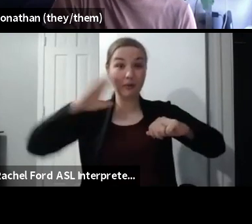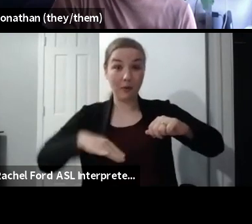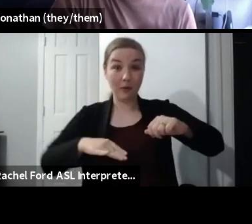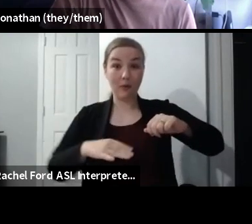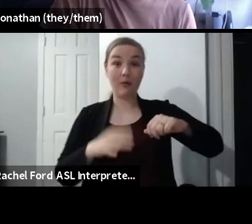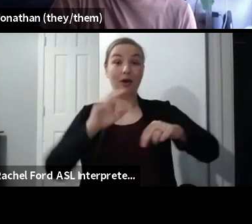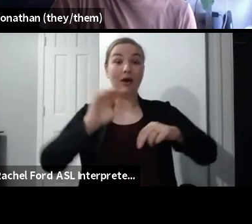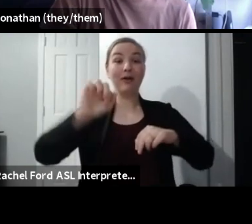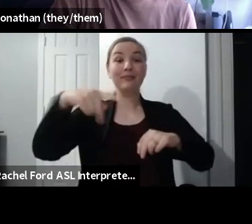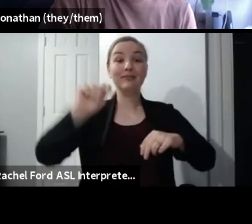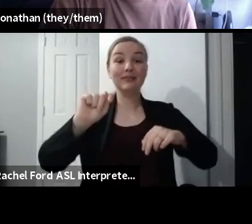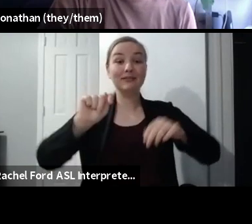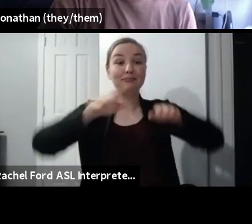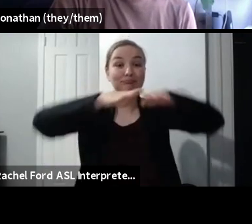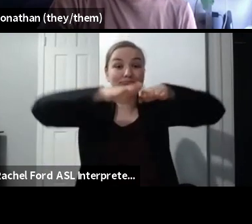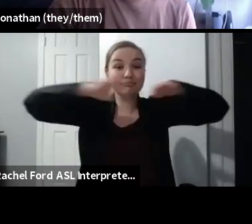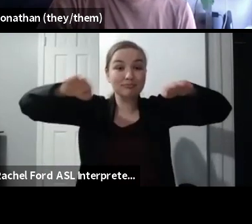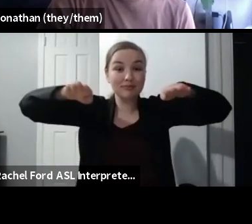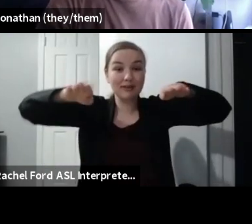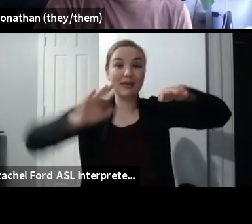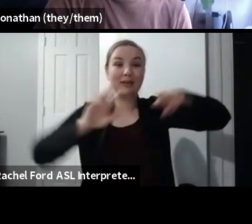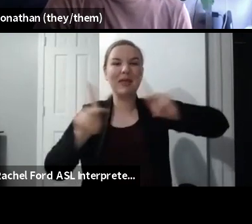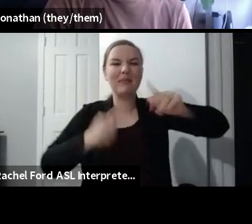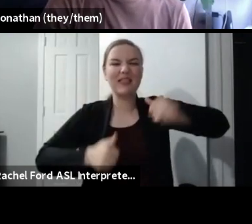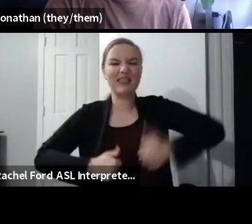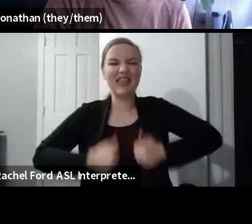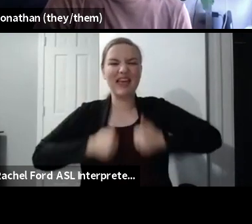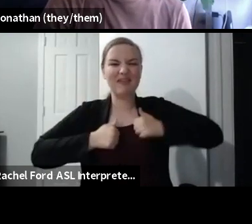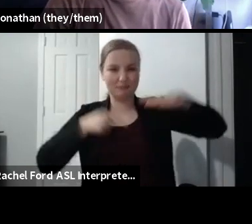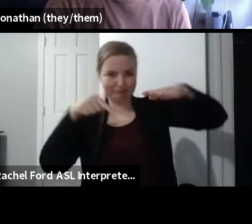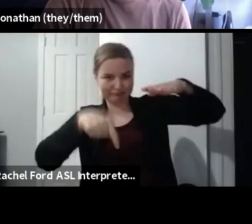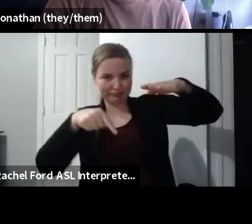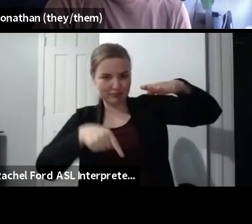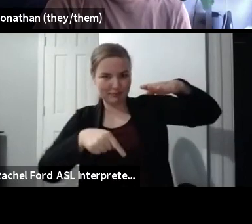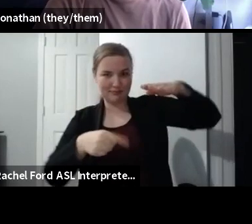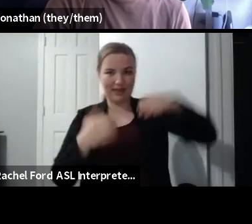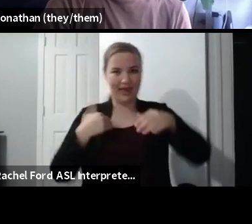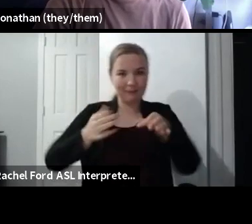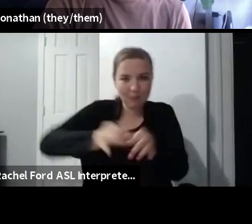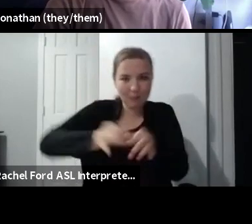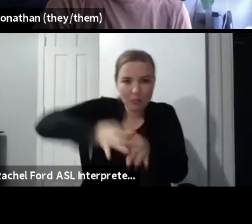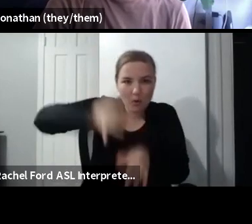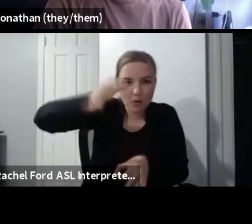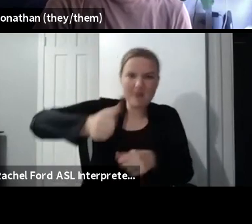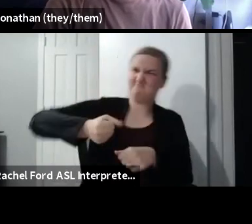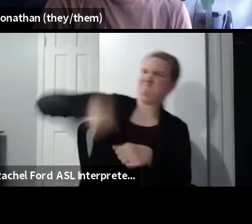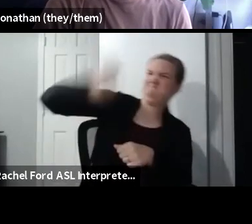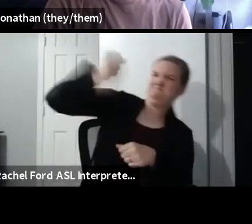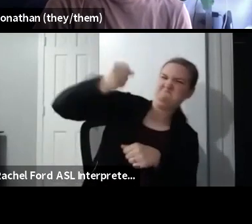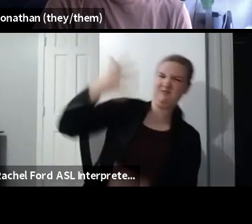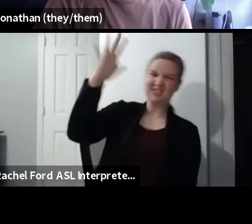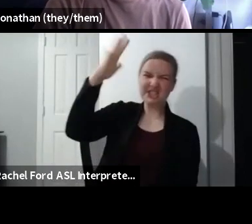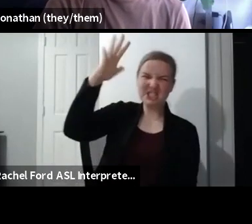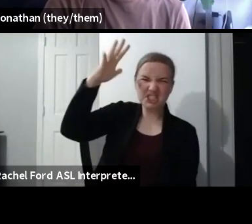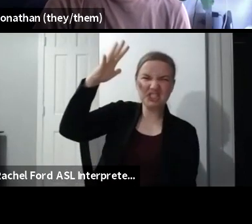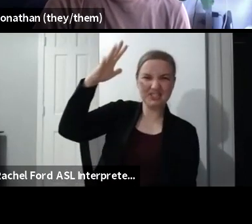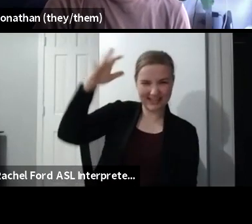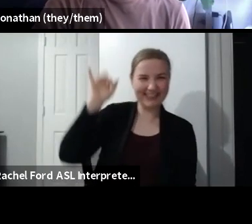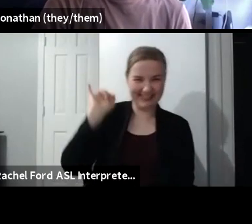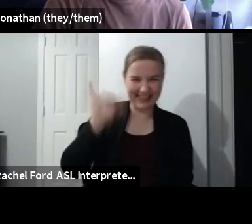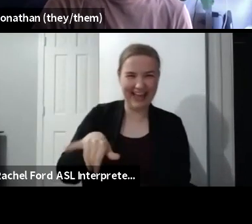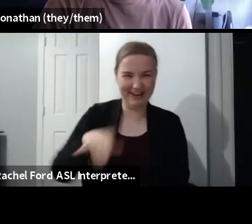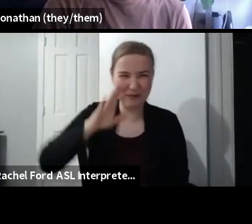like when, like my grandma and my grandpa, who are still married for a very long time, they